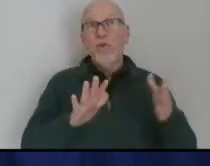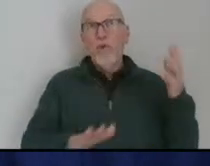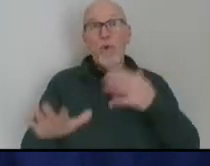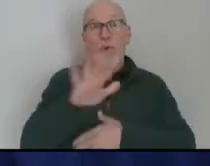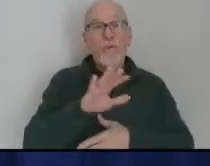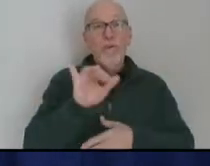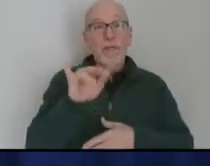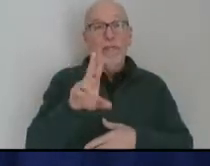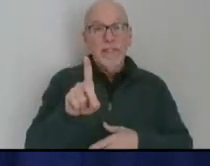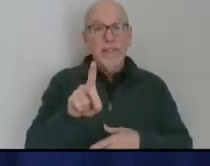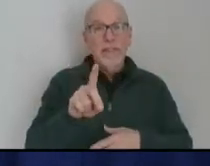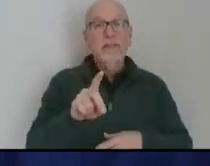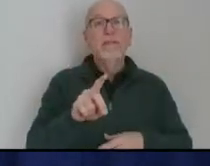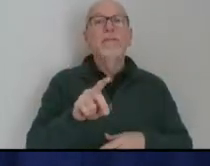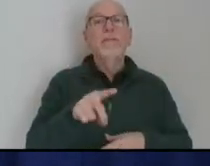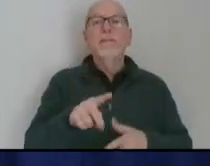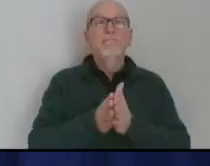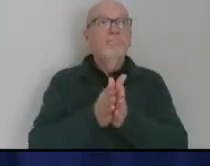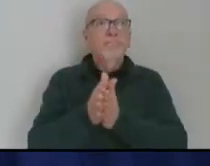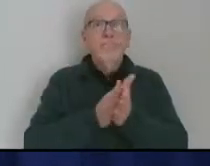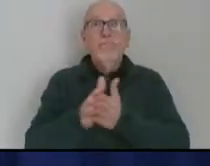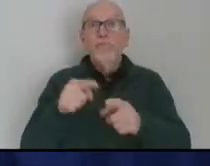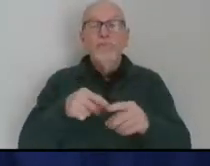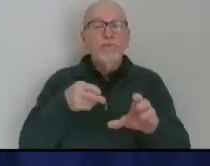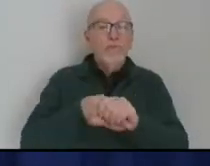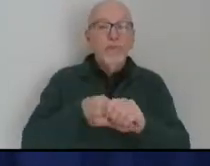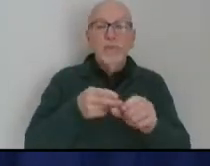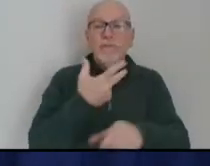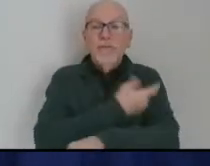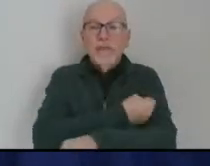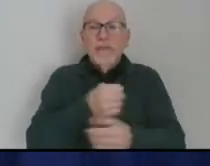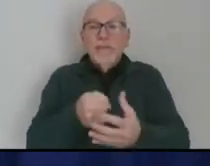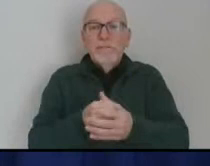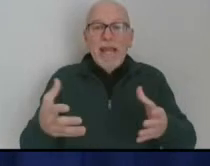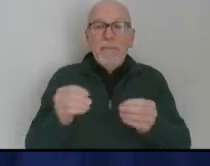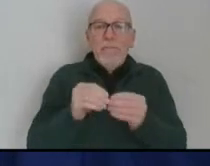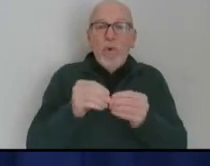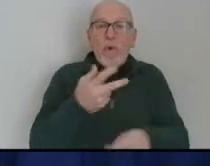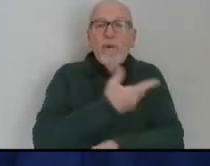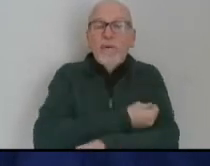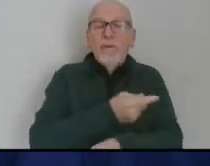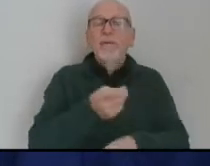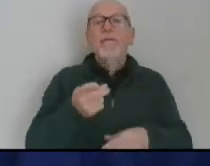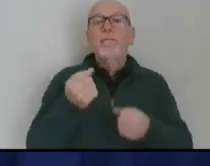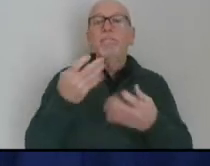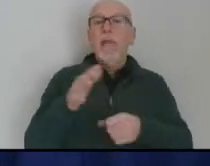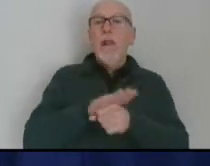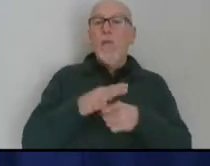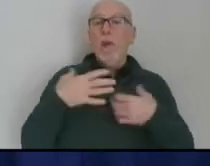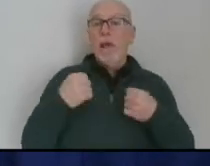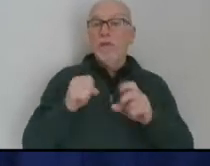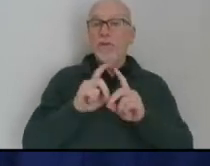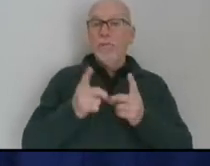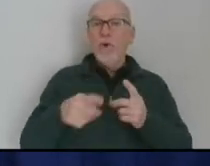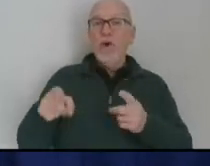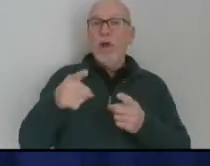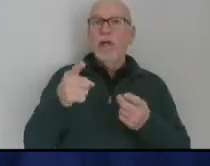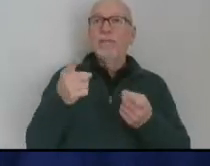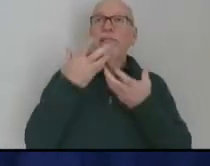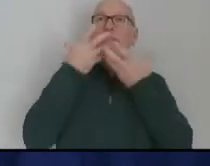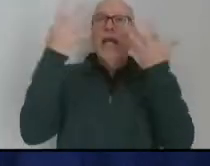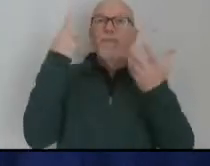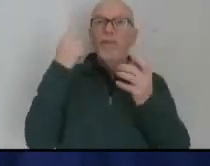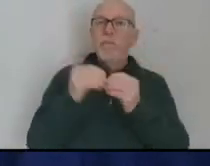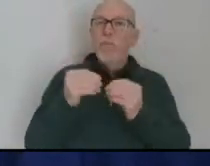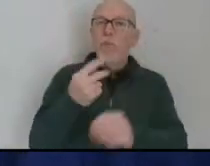eager to join the vaccination effort and expand their clinics. Many of our local health departments continue to clamor for more doses because